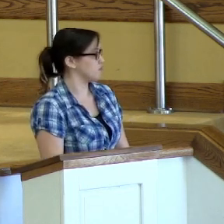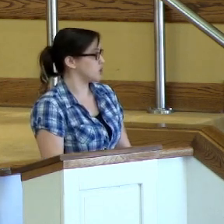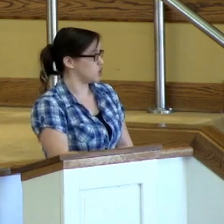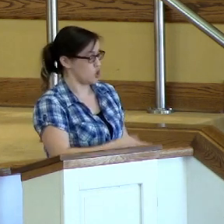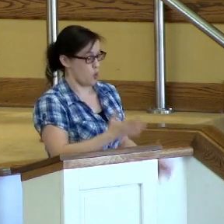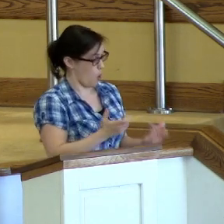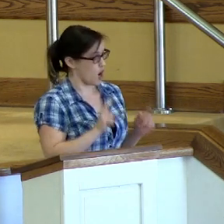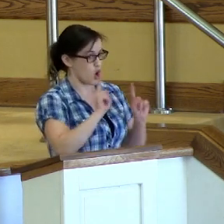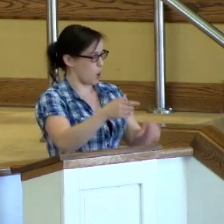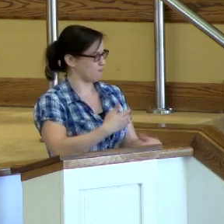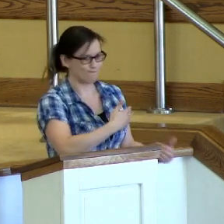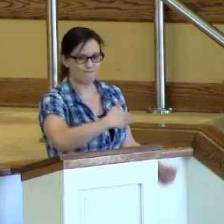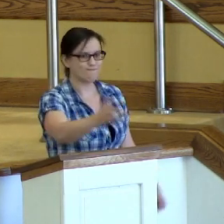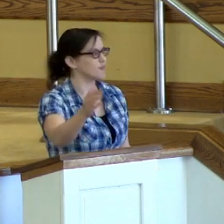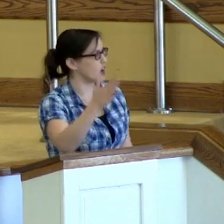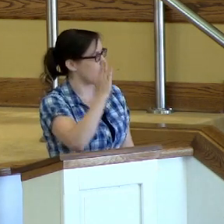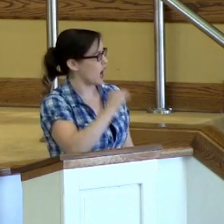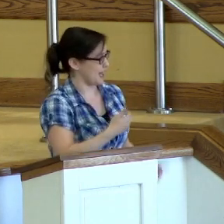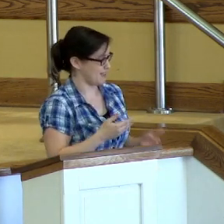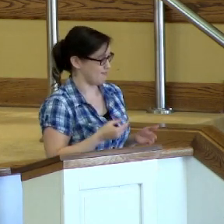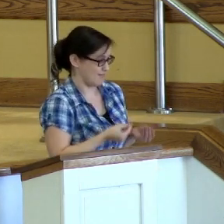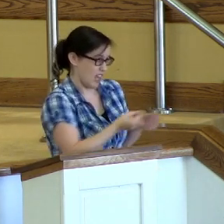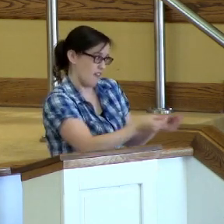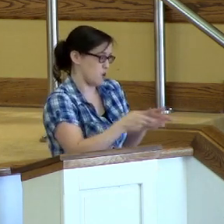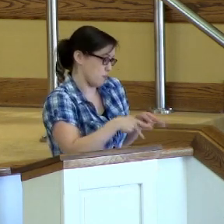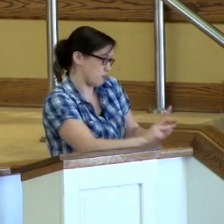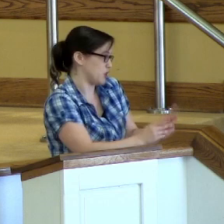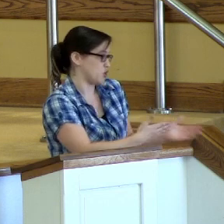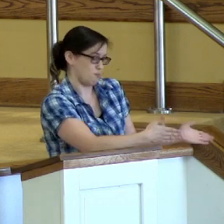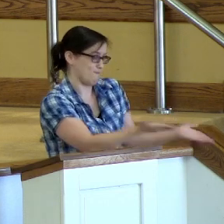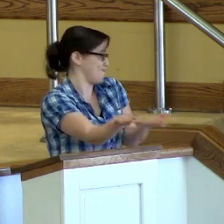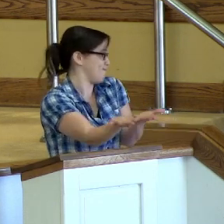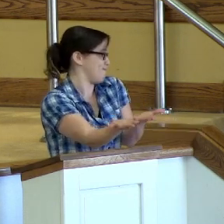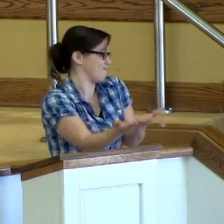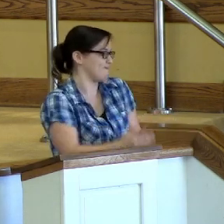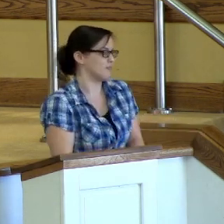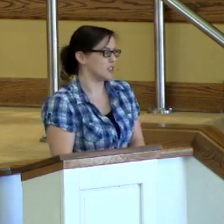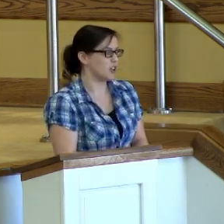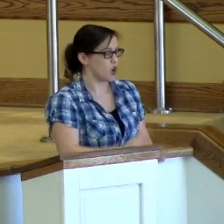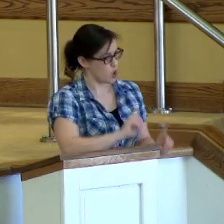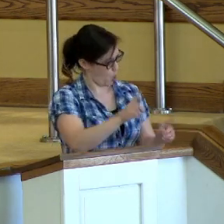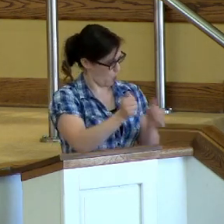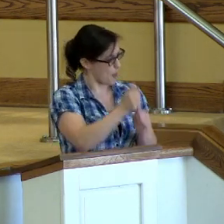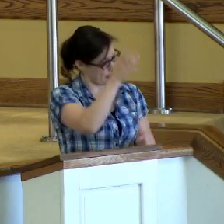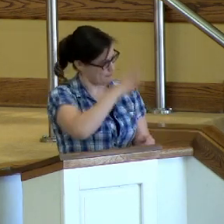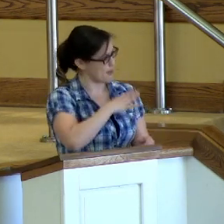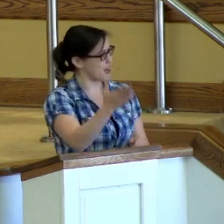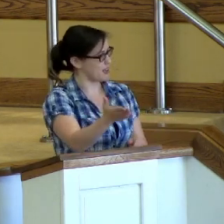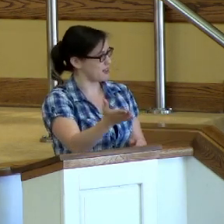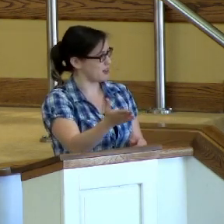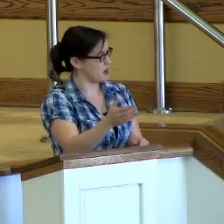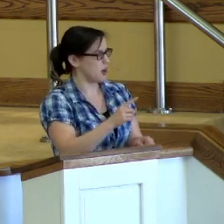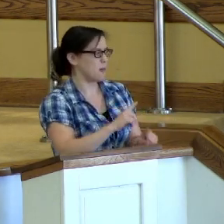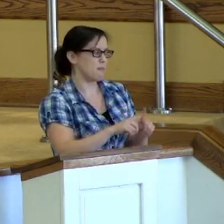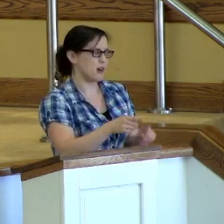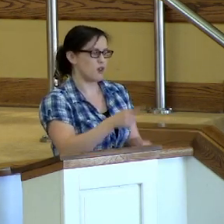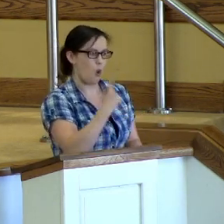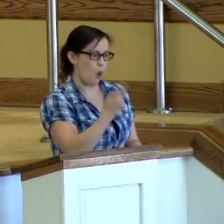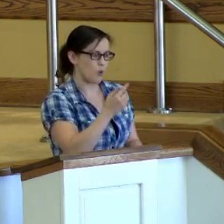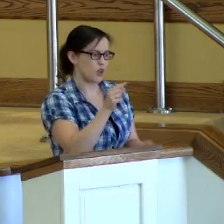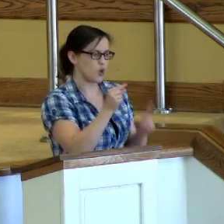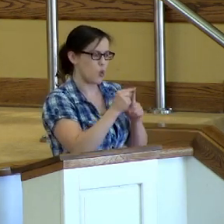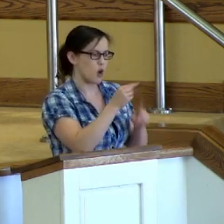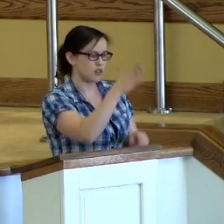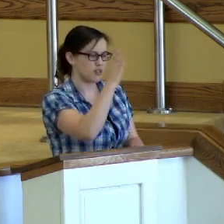ahead. So then, verse 35, and the angel of the Lord said unto Balaam, go with the men, but only the word that I speak unto